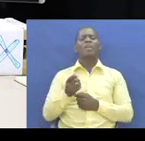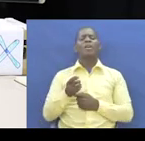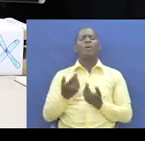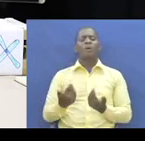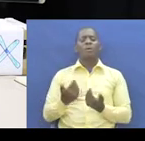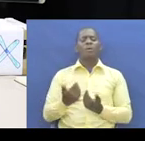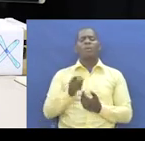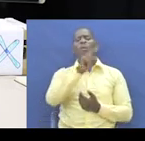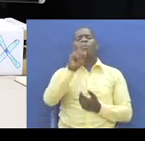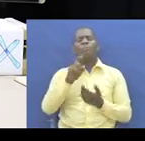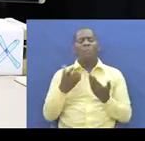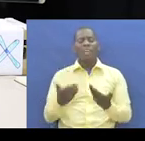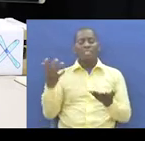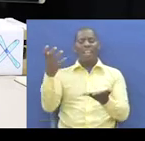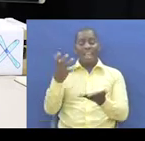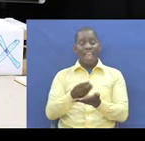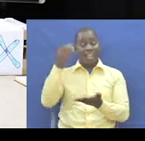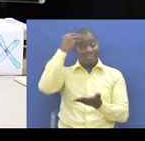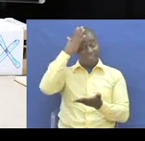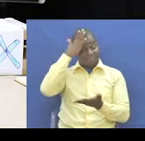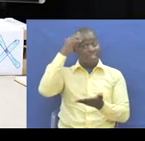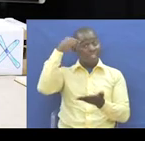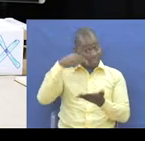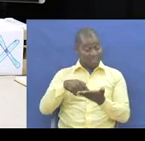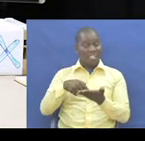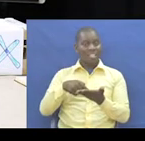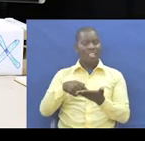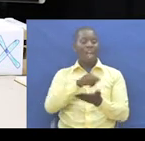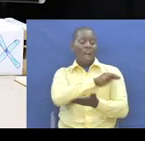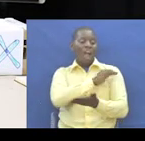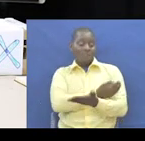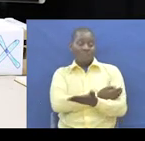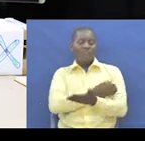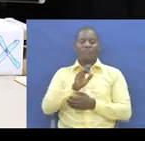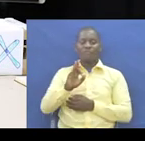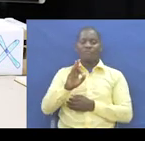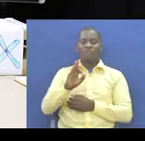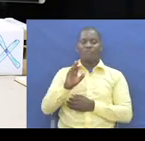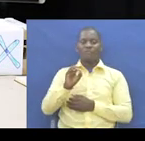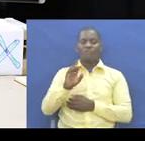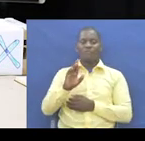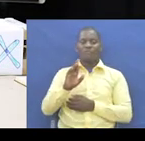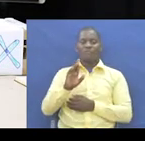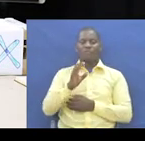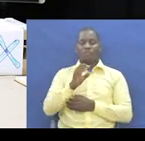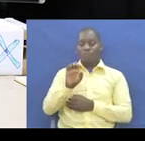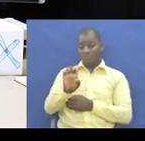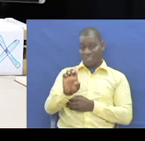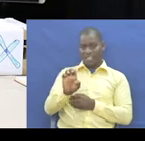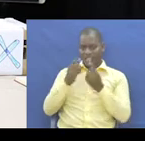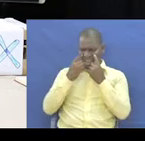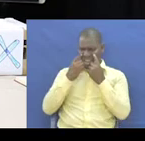back to your position so that now you may see what I have also to add to get the